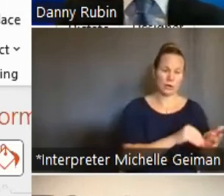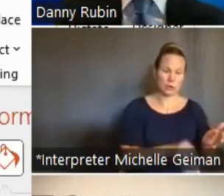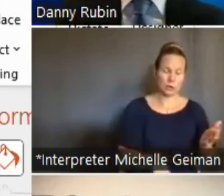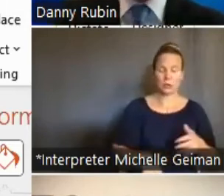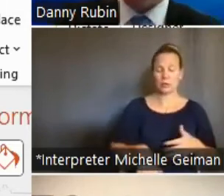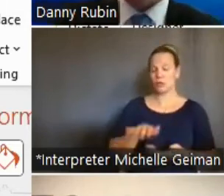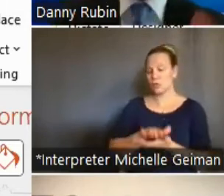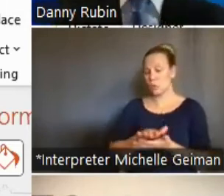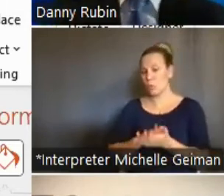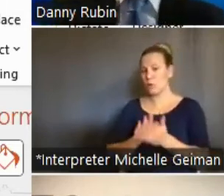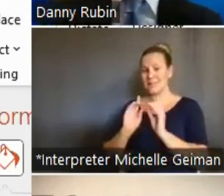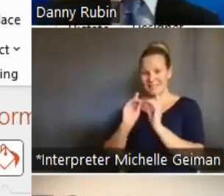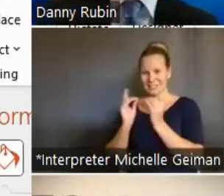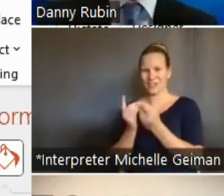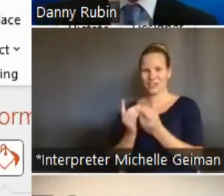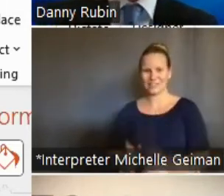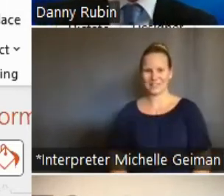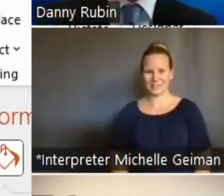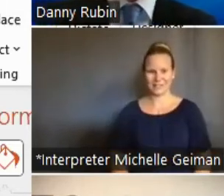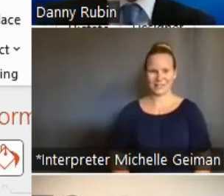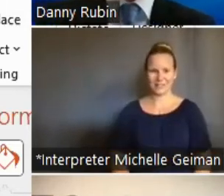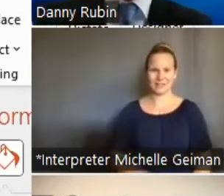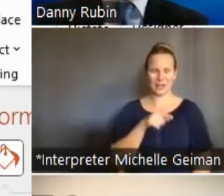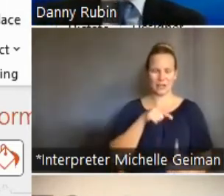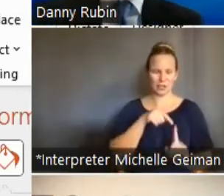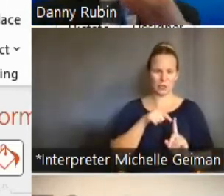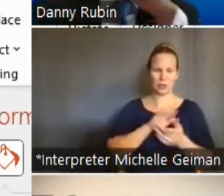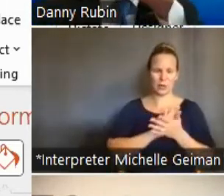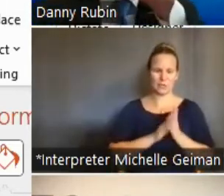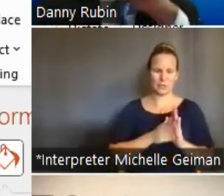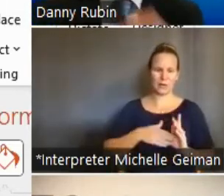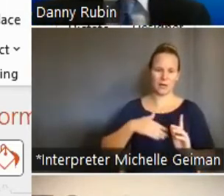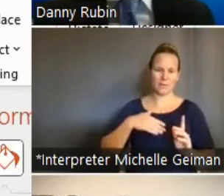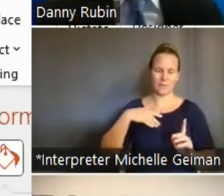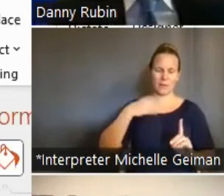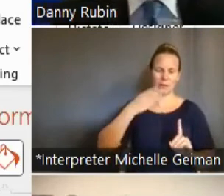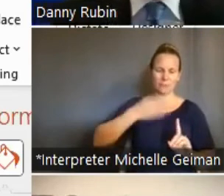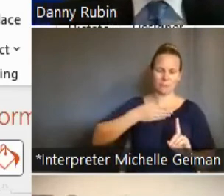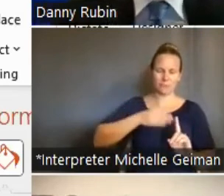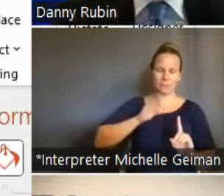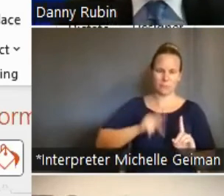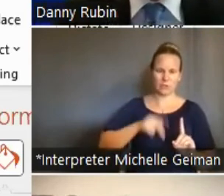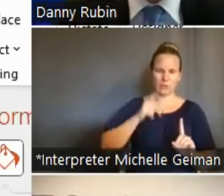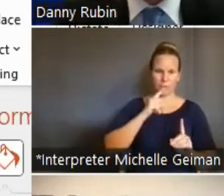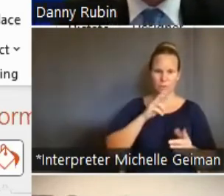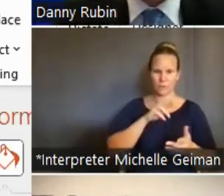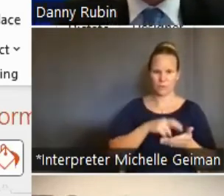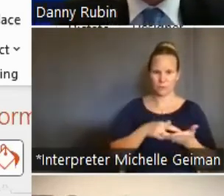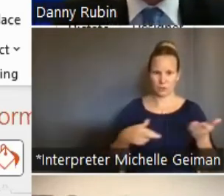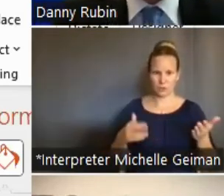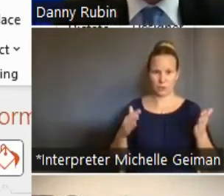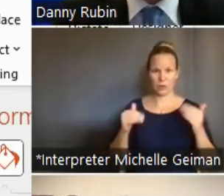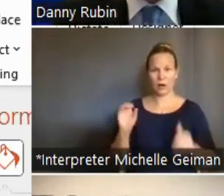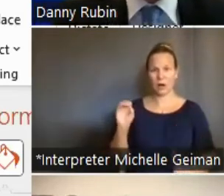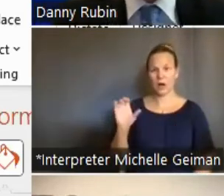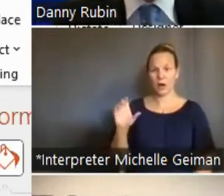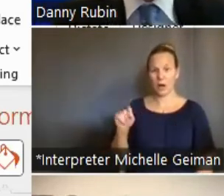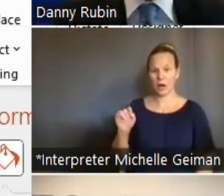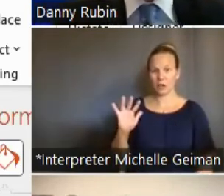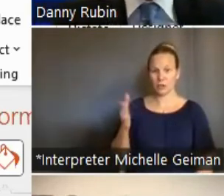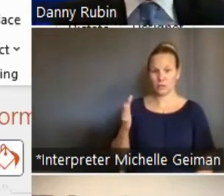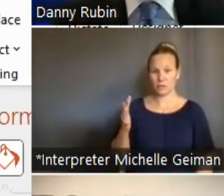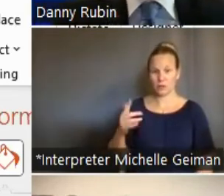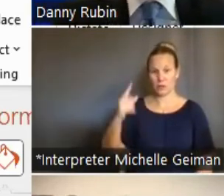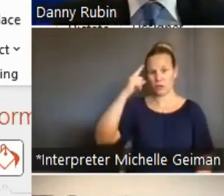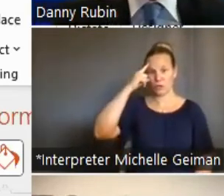district. And you can be the launch point for these resources. Also, on October 5th, our Dream Job